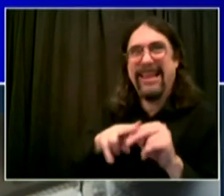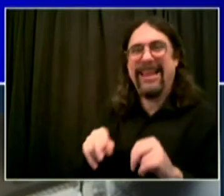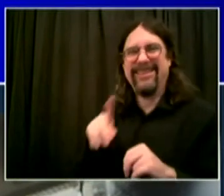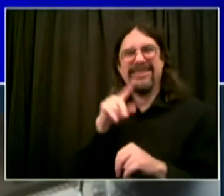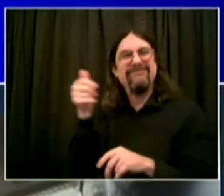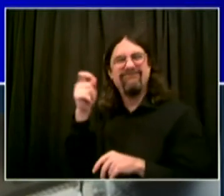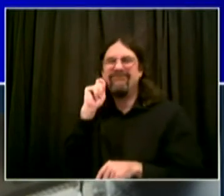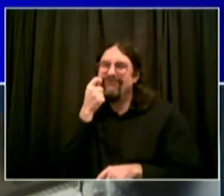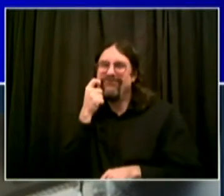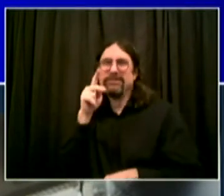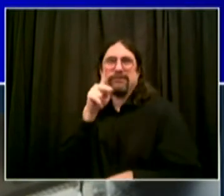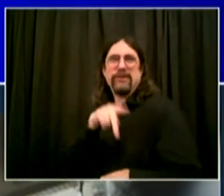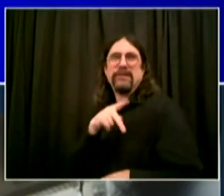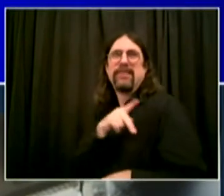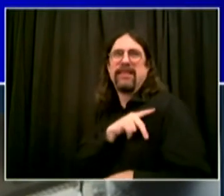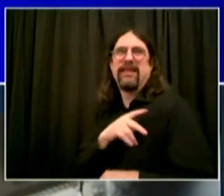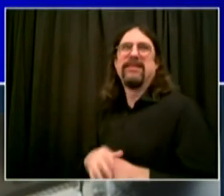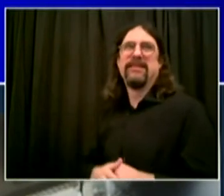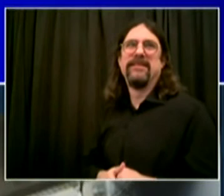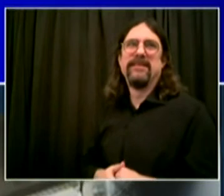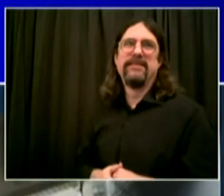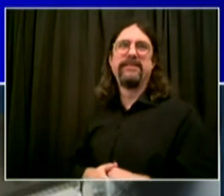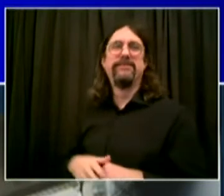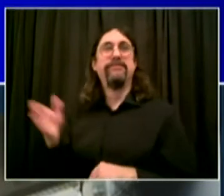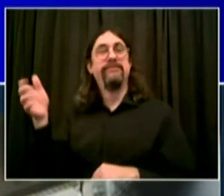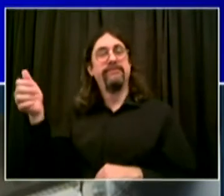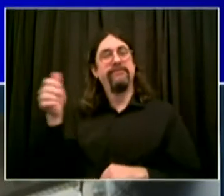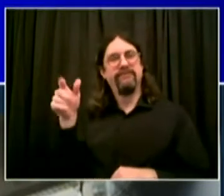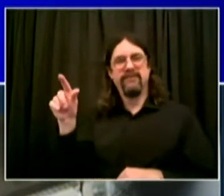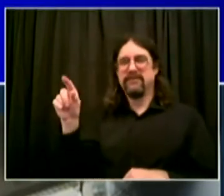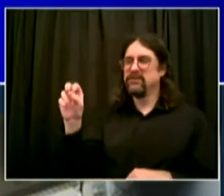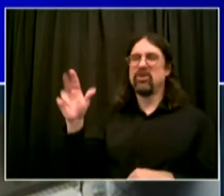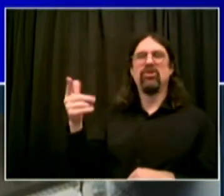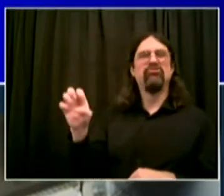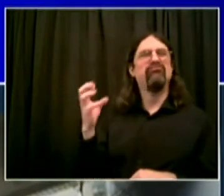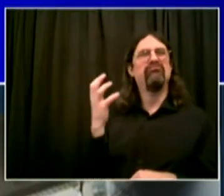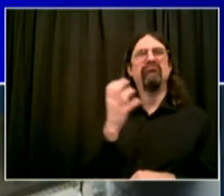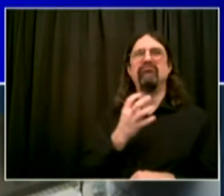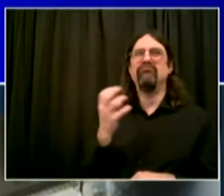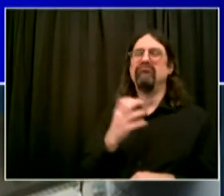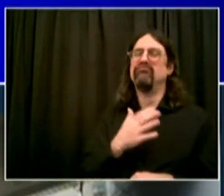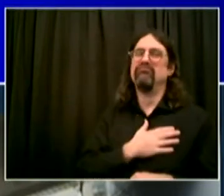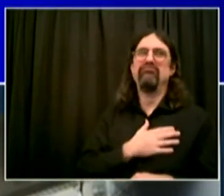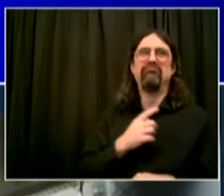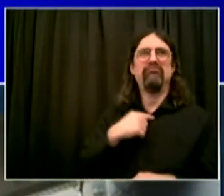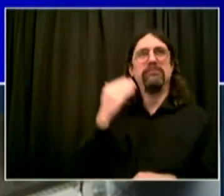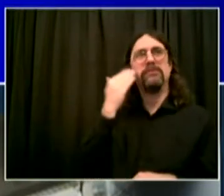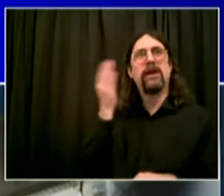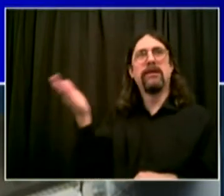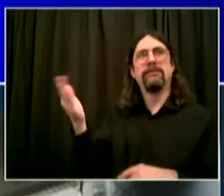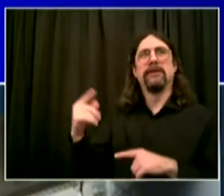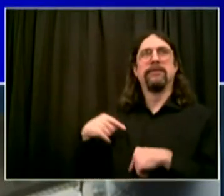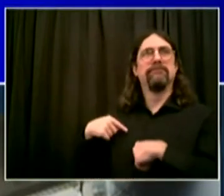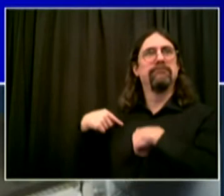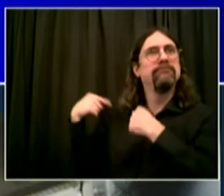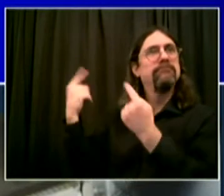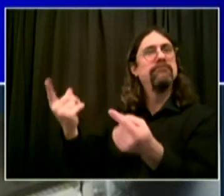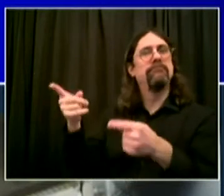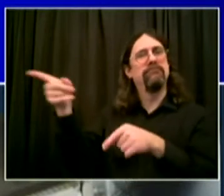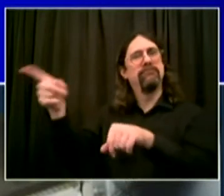first became the chairman of the General Welfare Committee in the City Council, working on issues like homelessness. This guy, all heart,